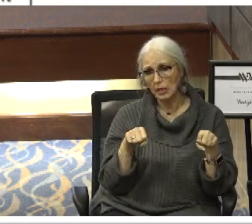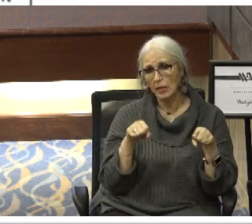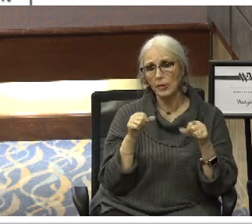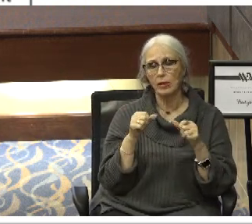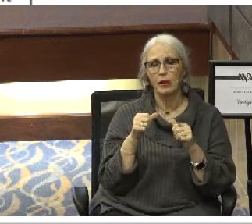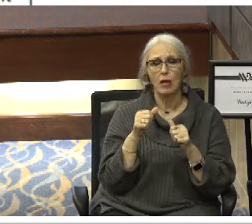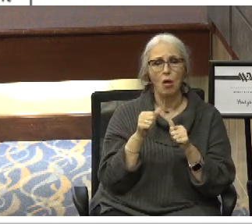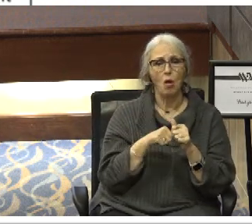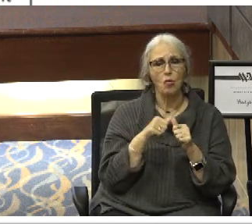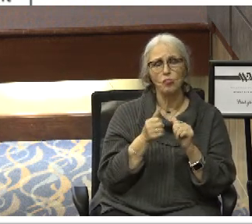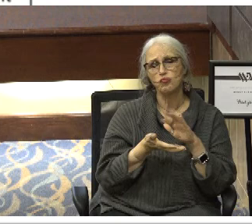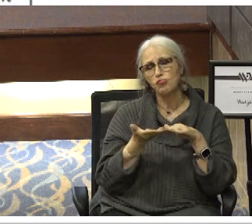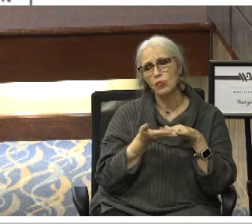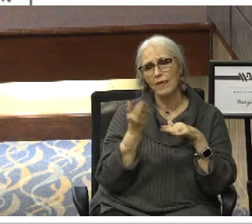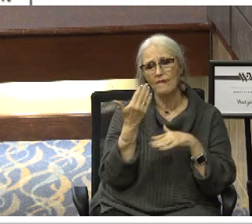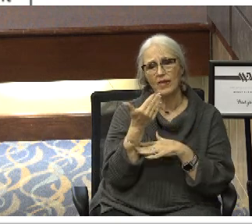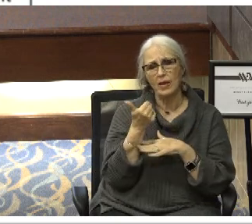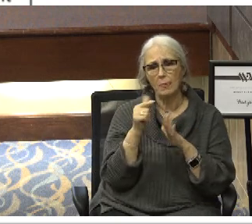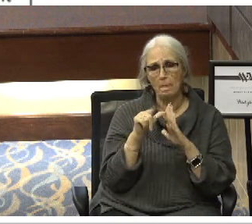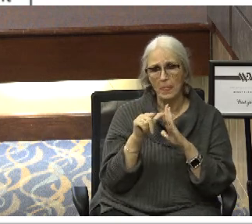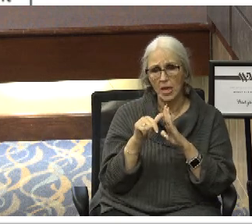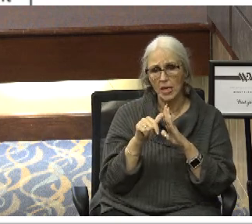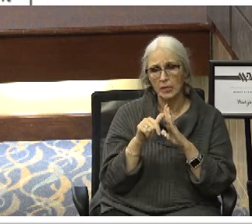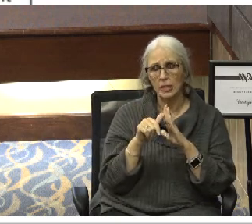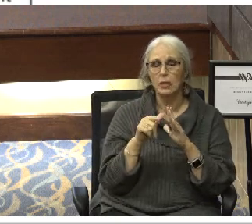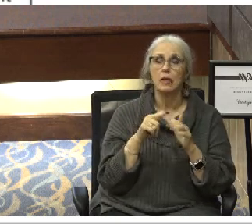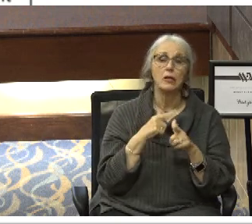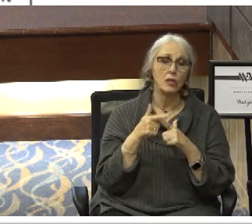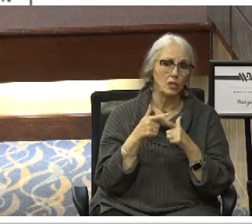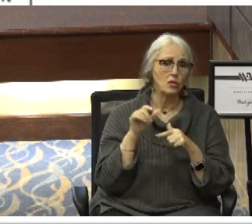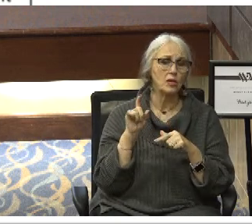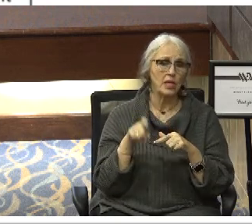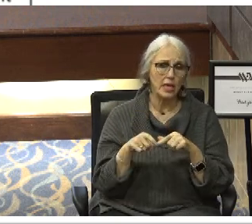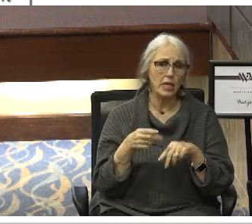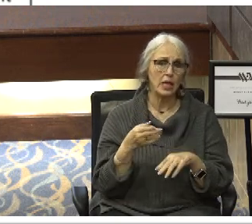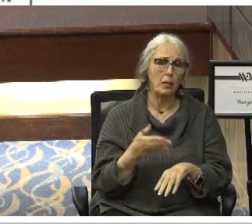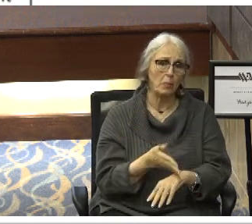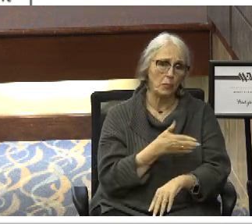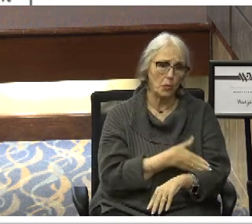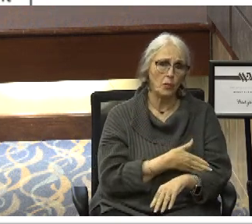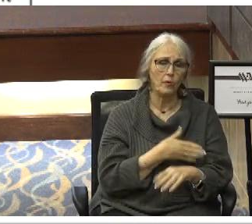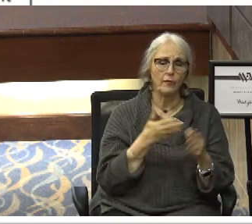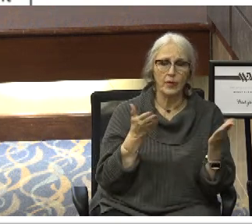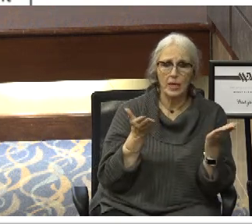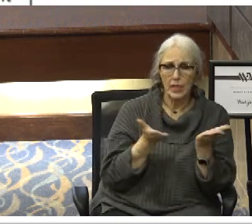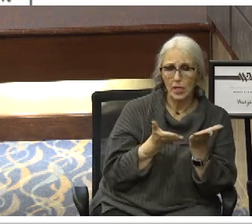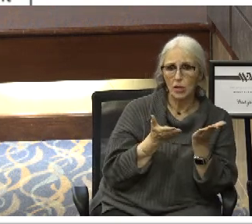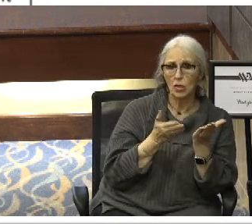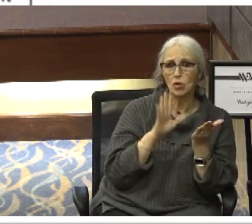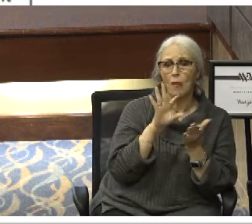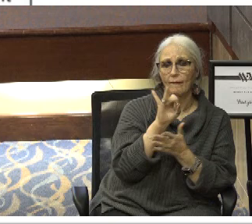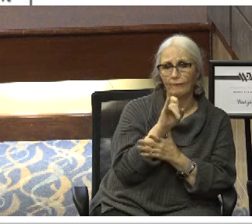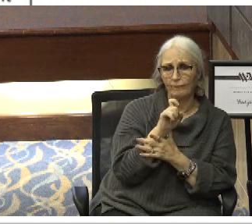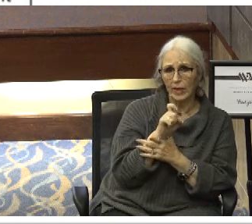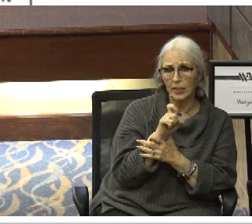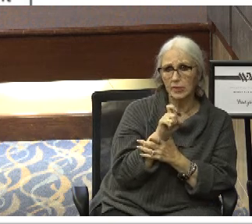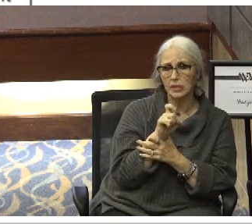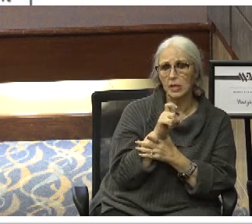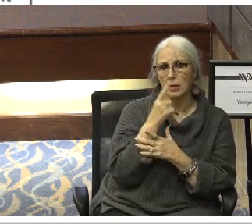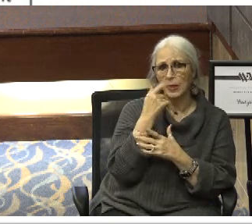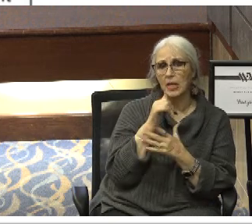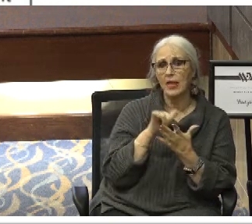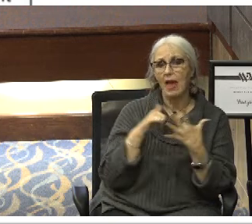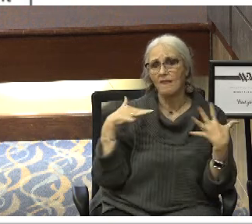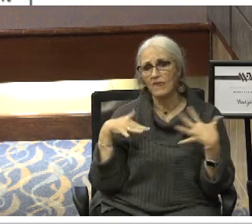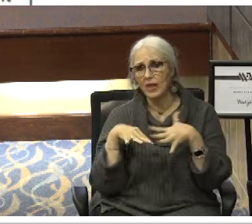15 minutes over the existing system, you need to make improvements to your fixed route system because that feeds into